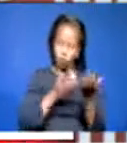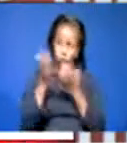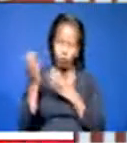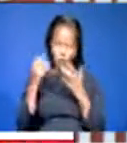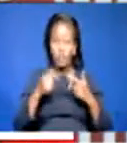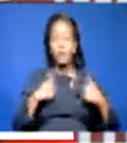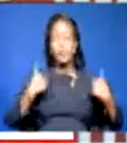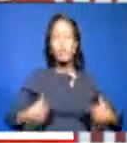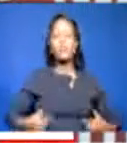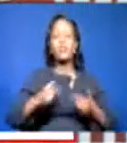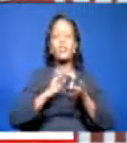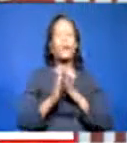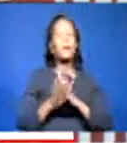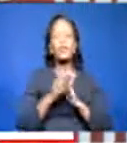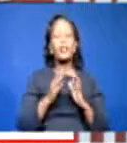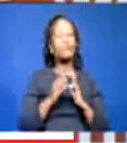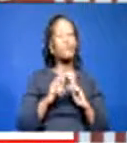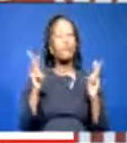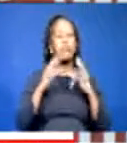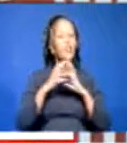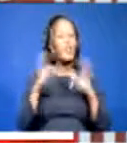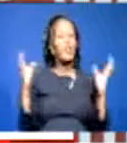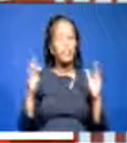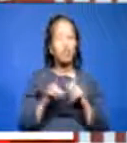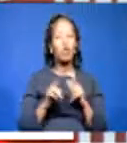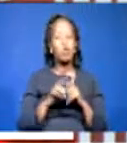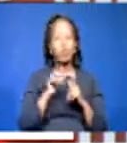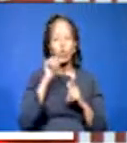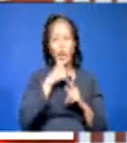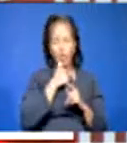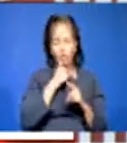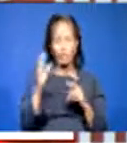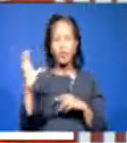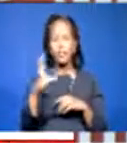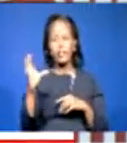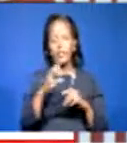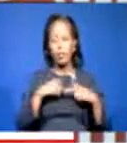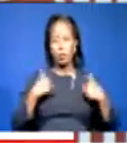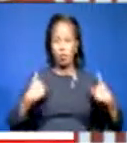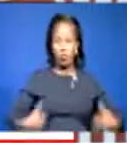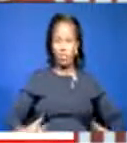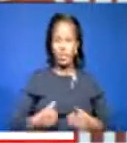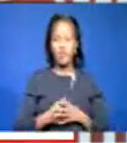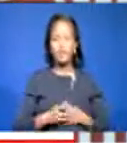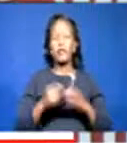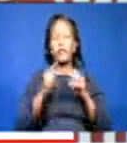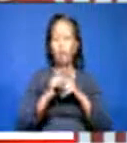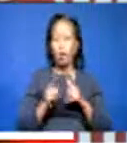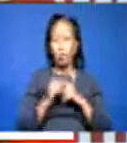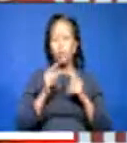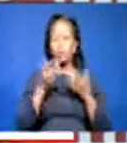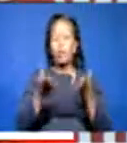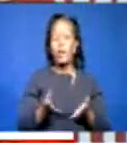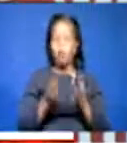became very popular among the Chinese customers. And according to your